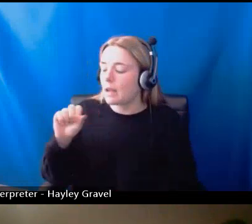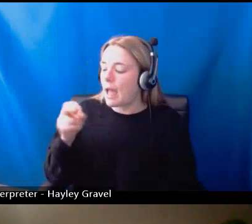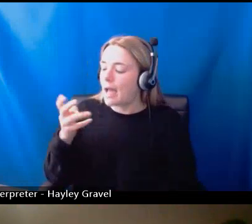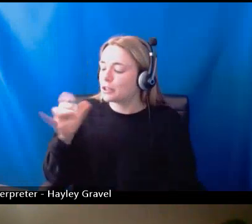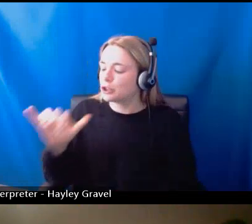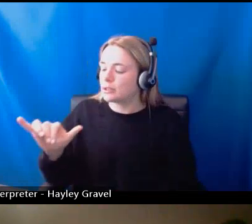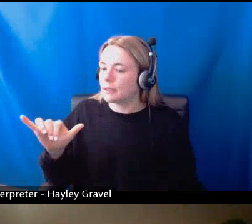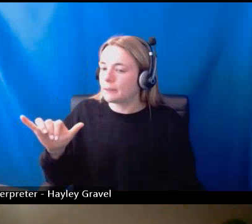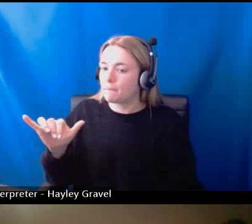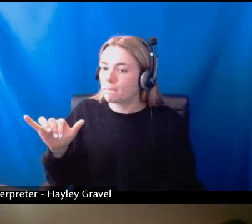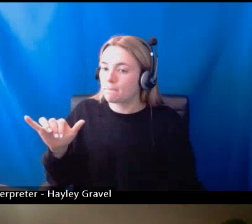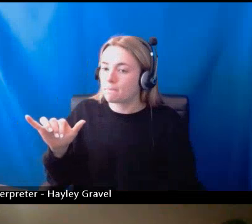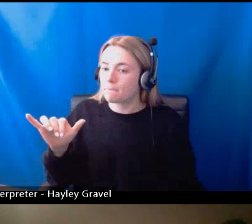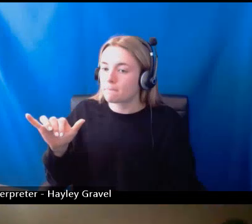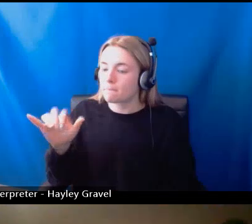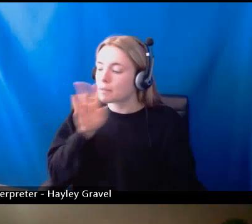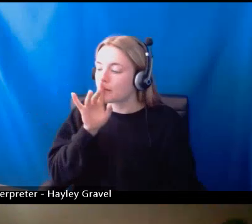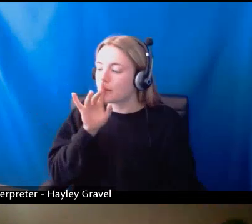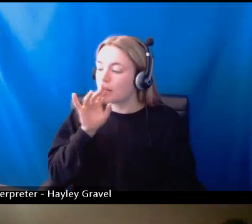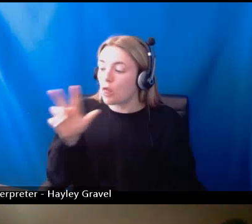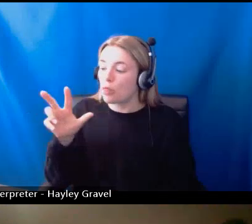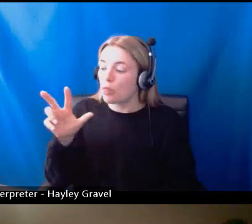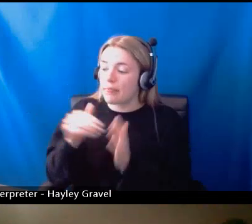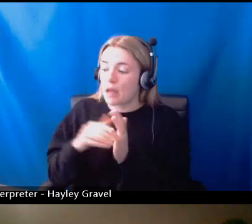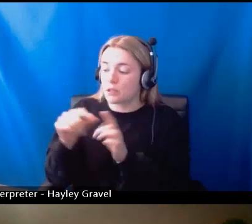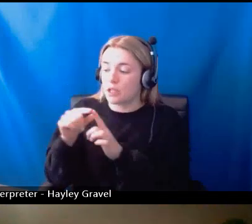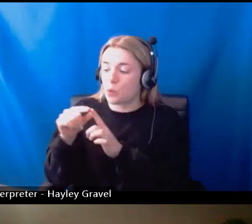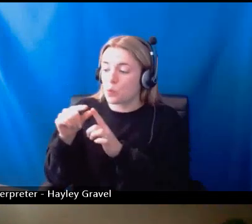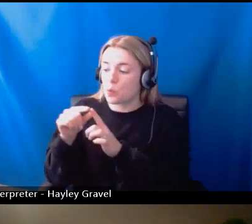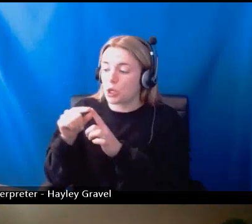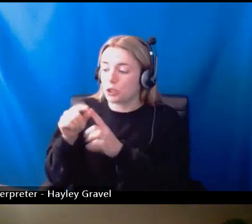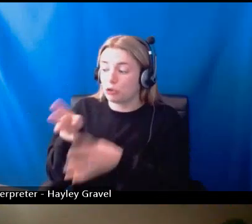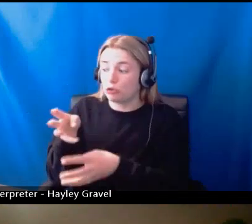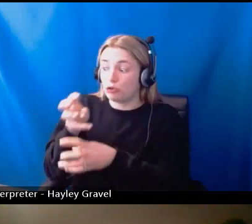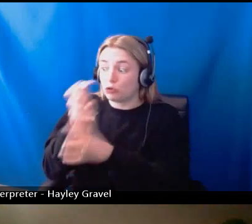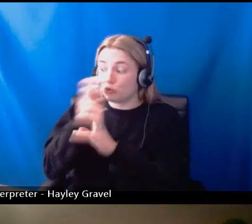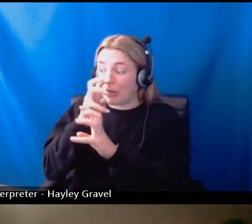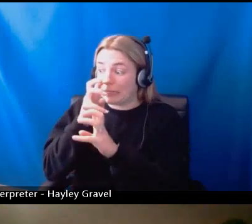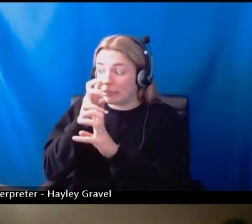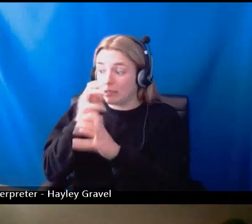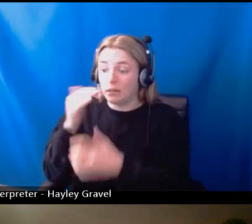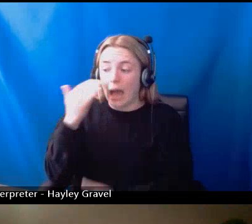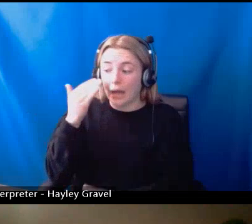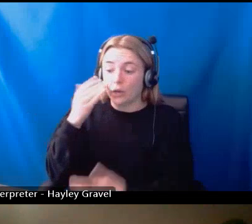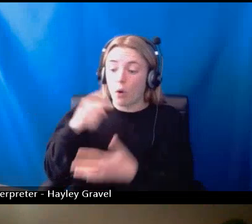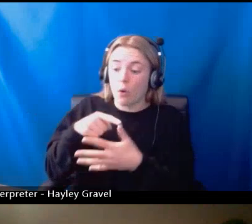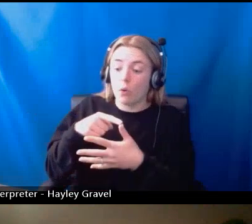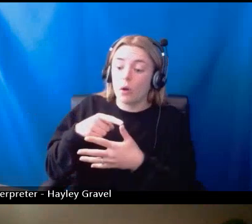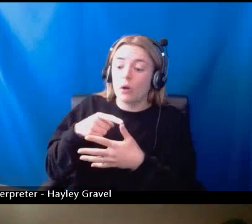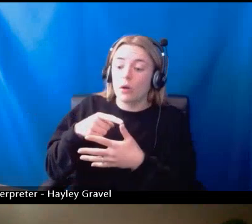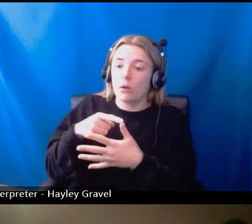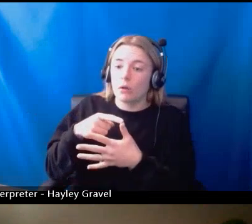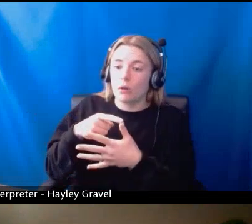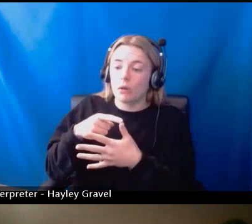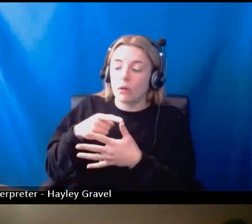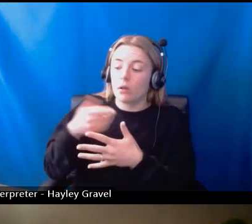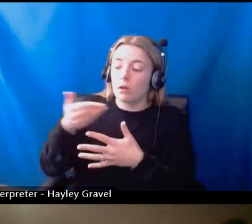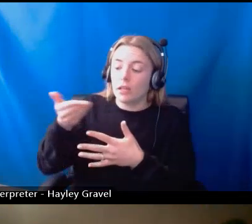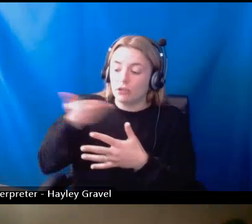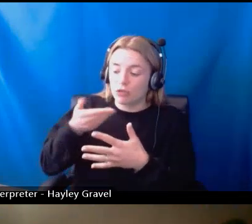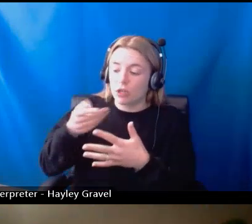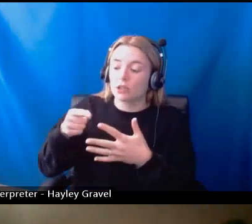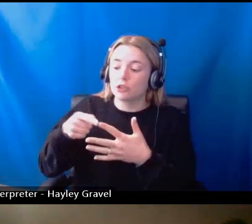How strict are you going to be with the 3,000 word count? Like, I know you're saying it includes everything, which includes the proposal, the lit review. No proposal.